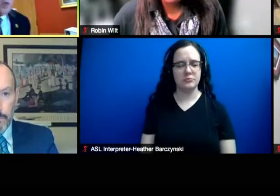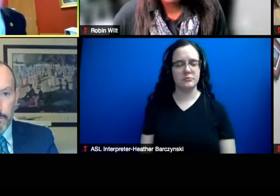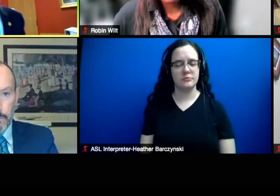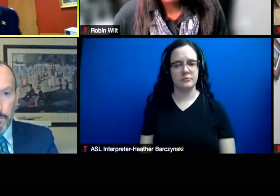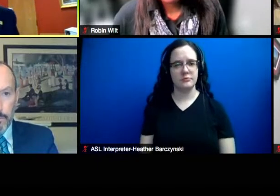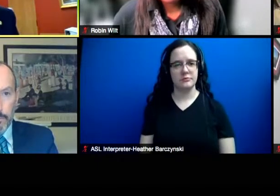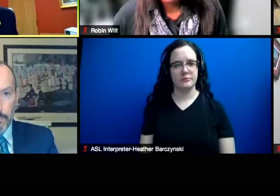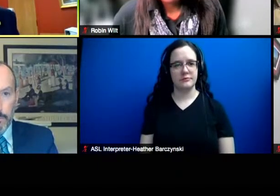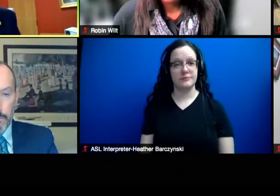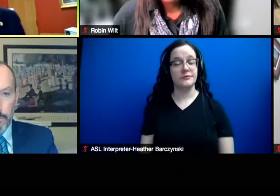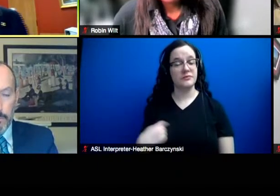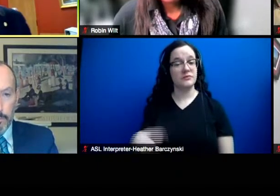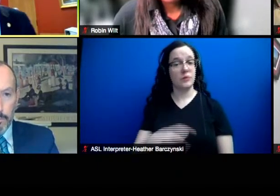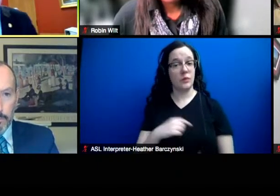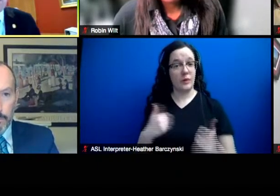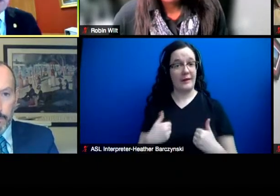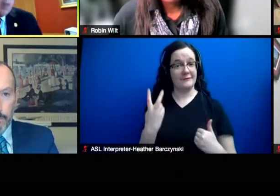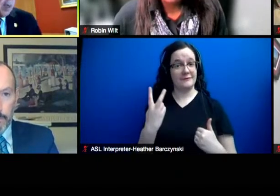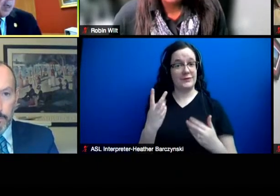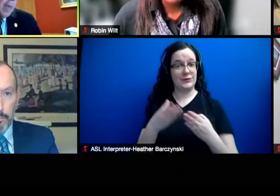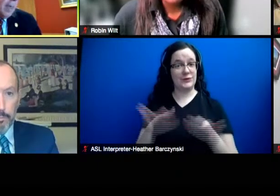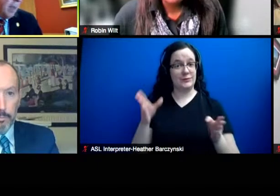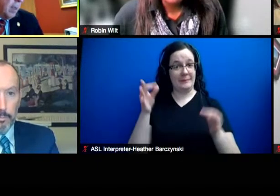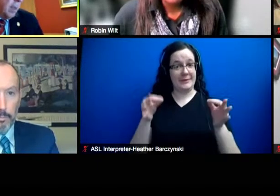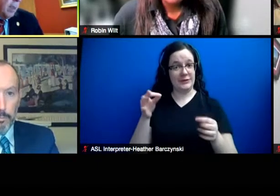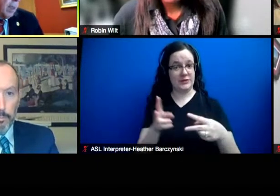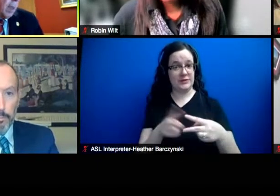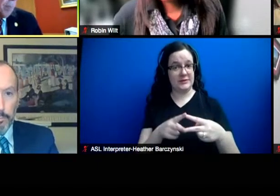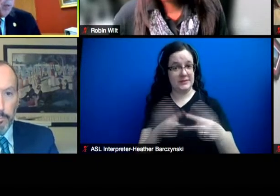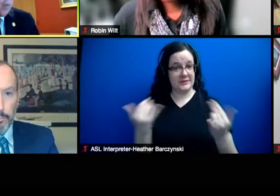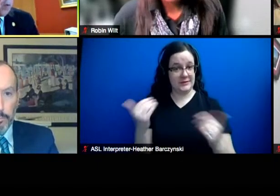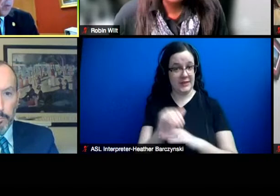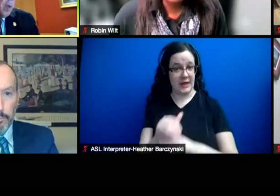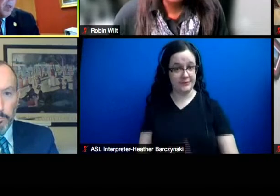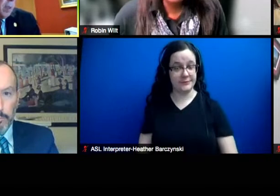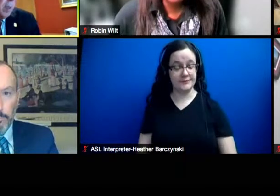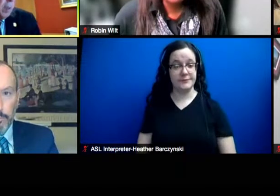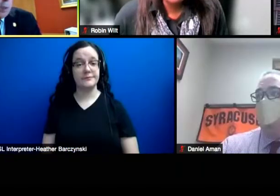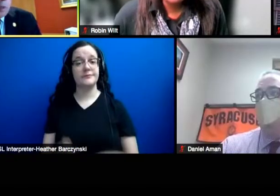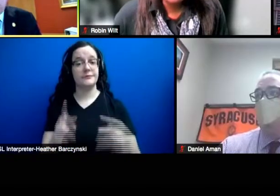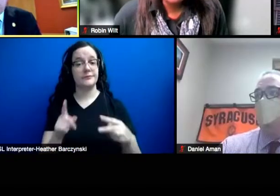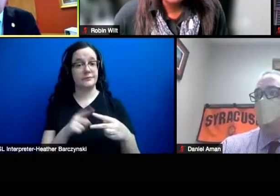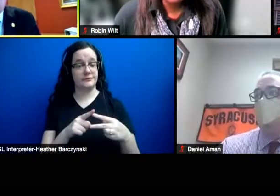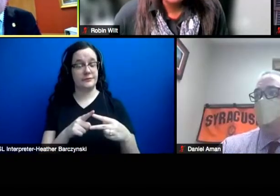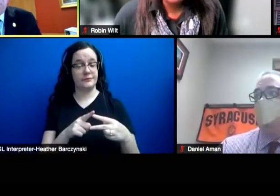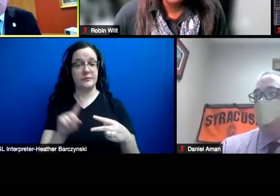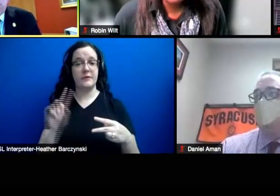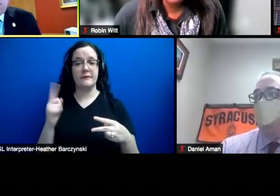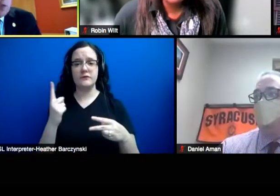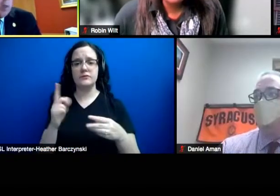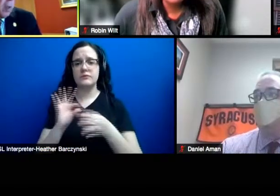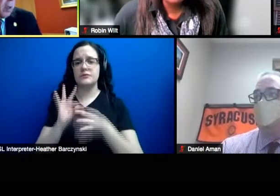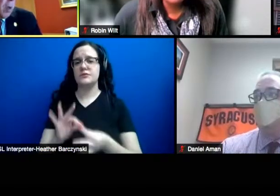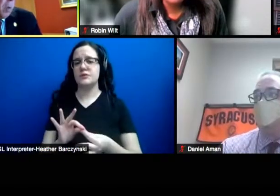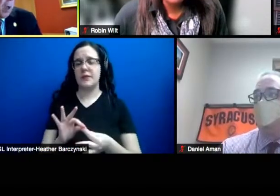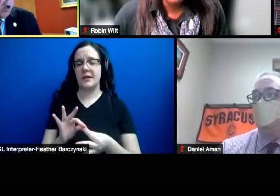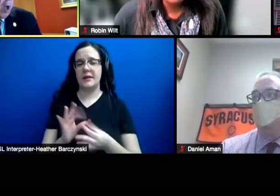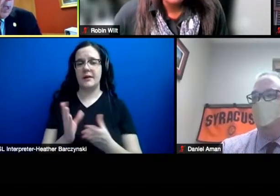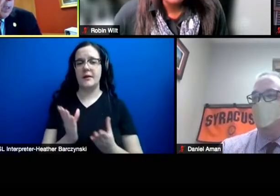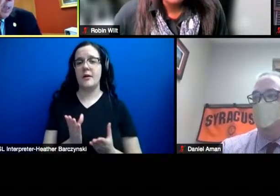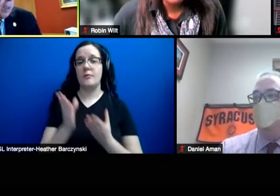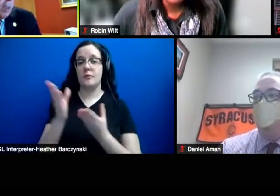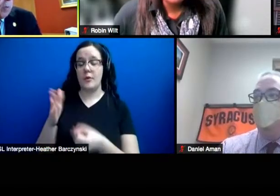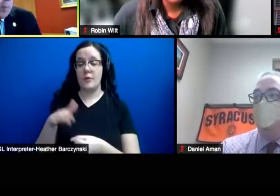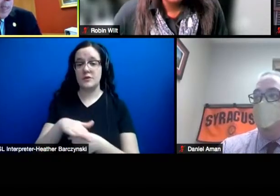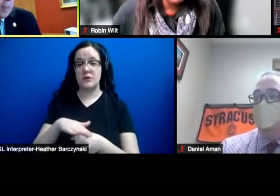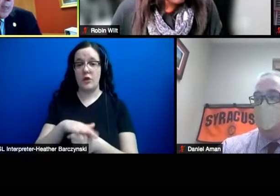We do have two public hearings tonight. The first one concerns a proposed local